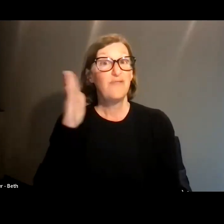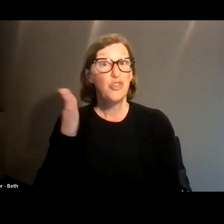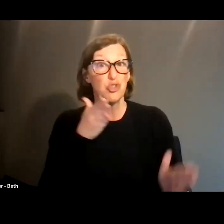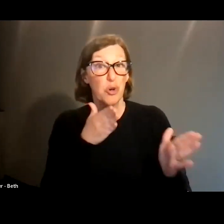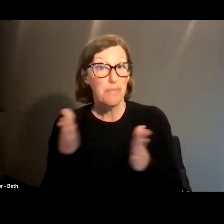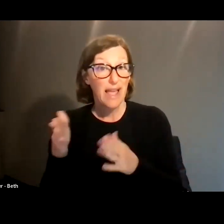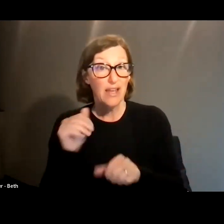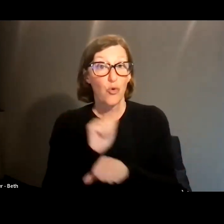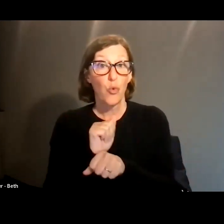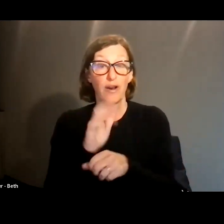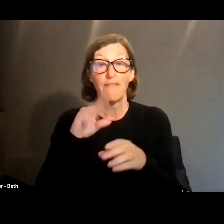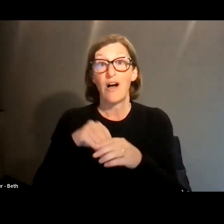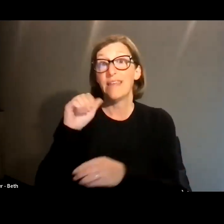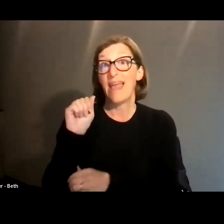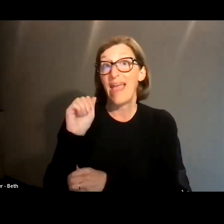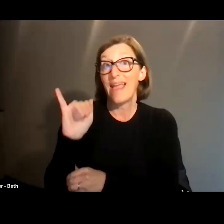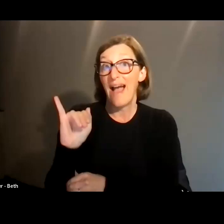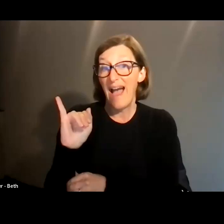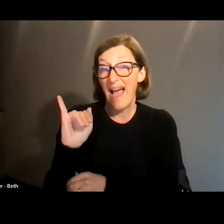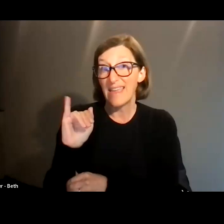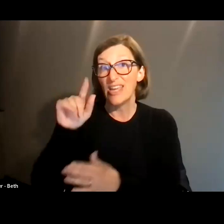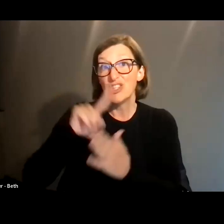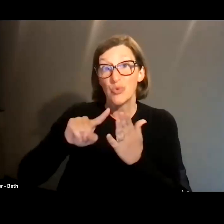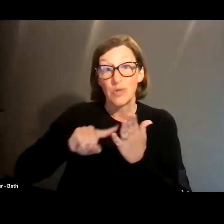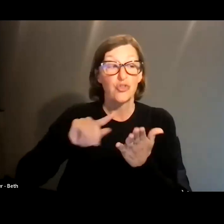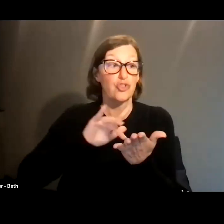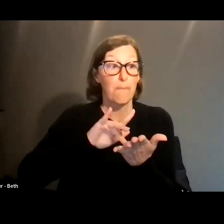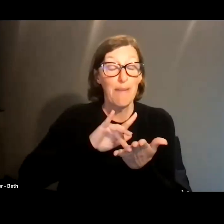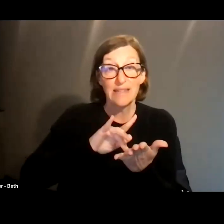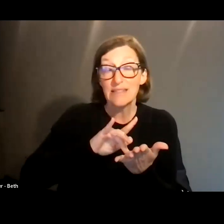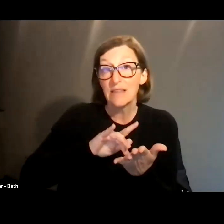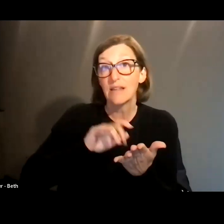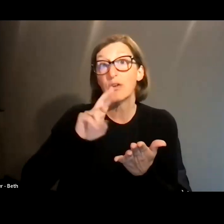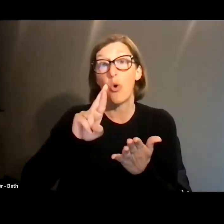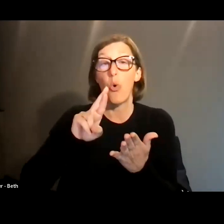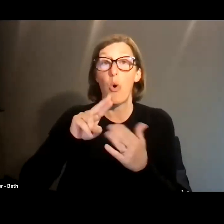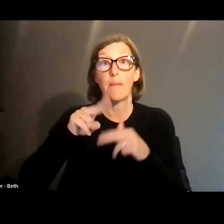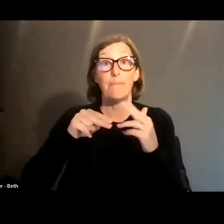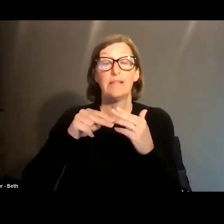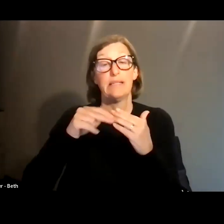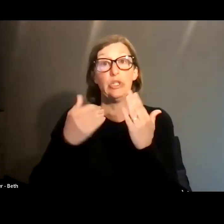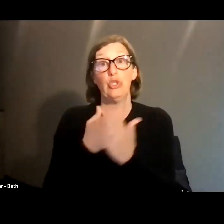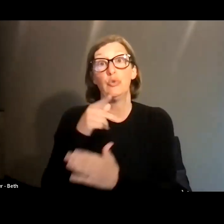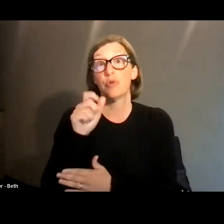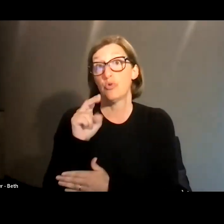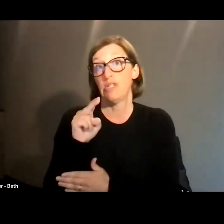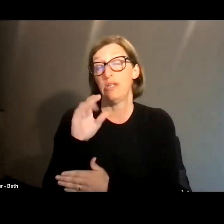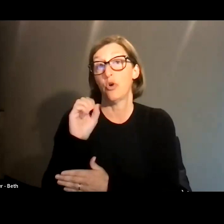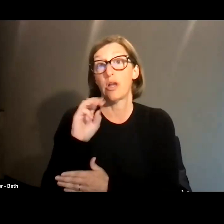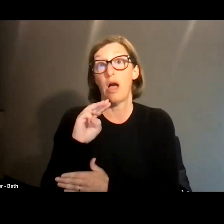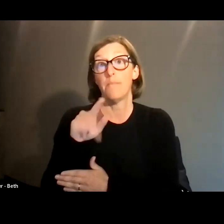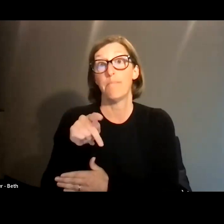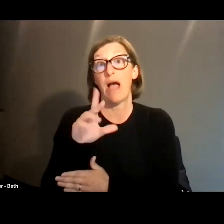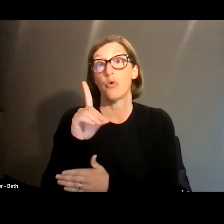involving AI to search through existing drugs or building novel proteins or compounds for